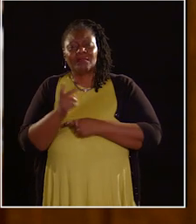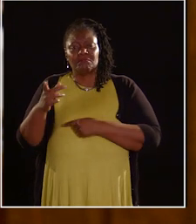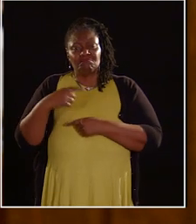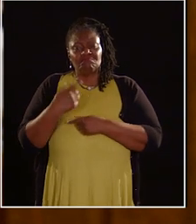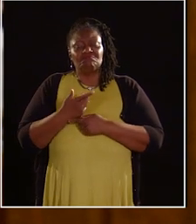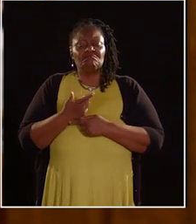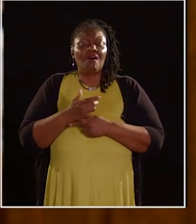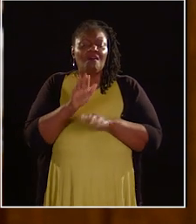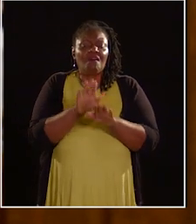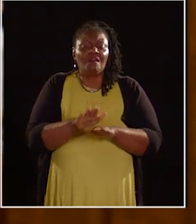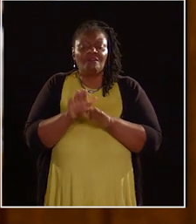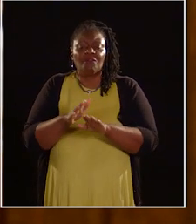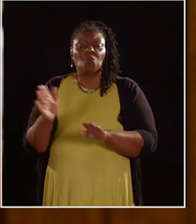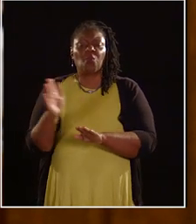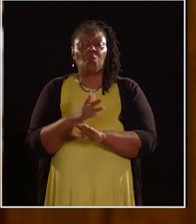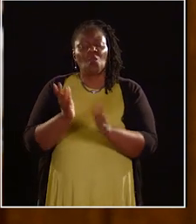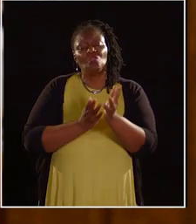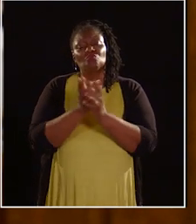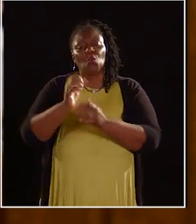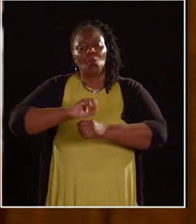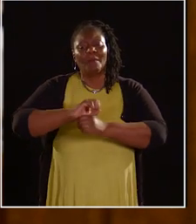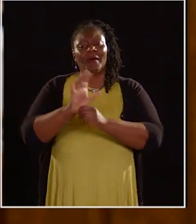comfort all in this pandemic.